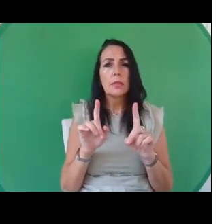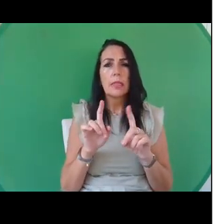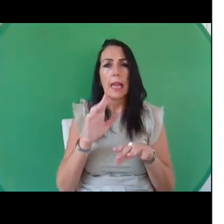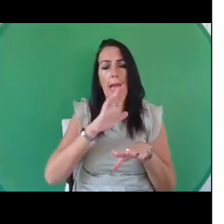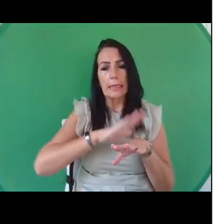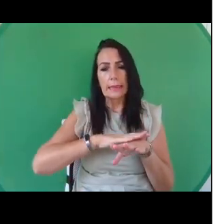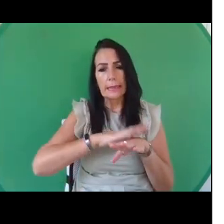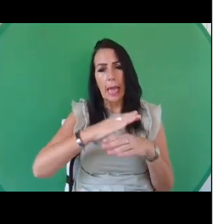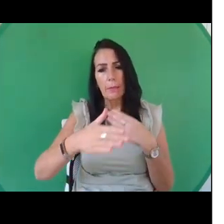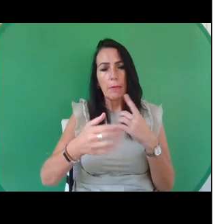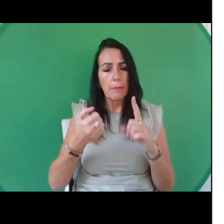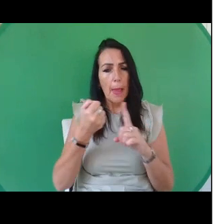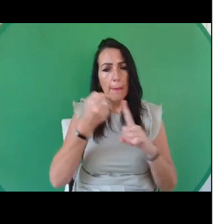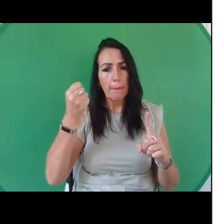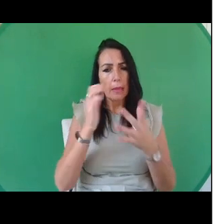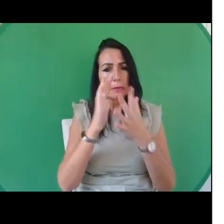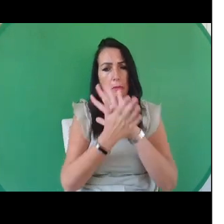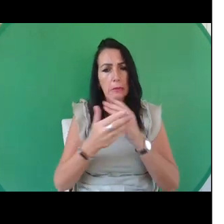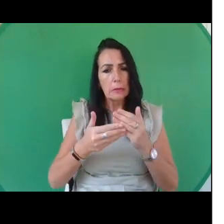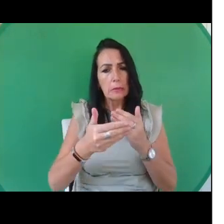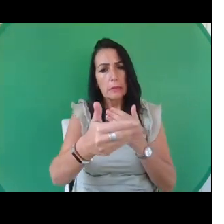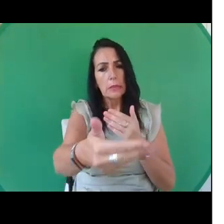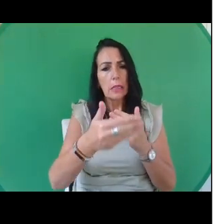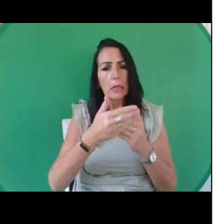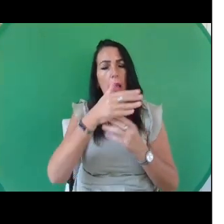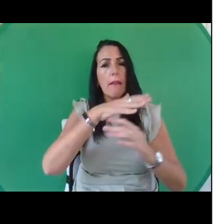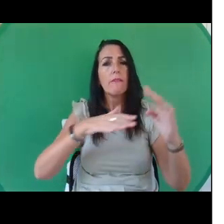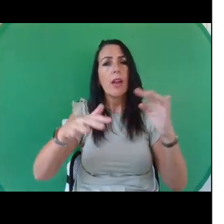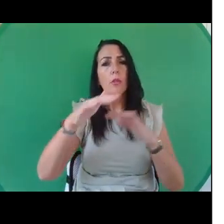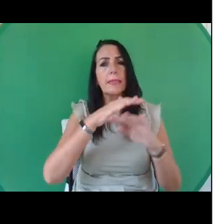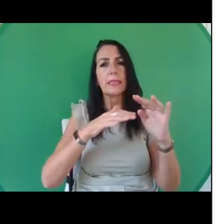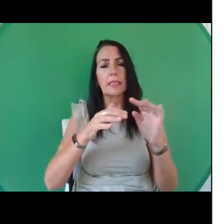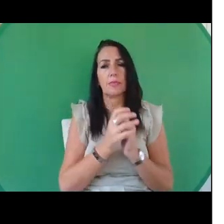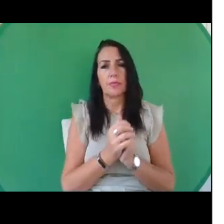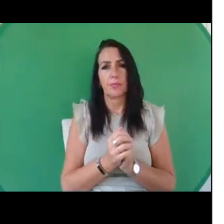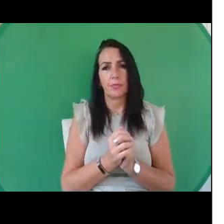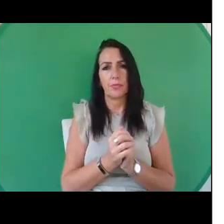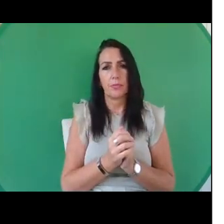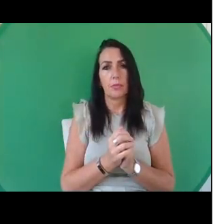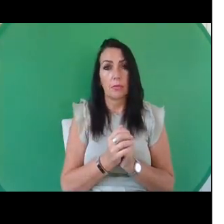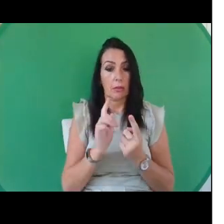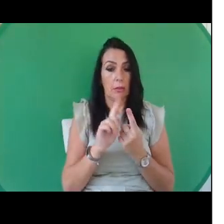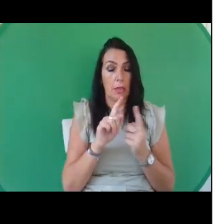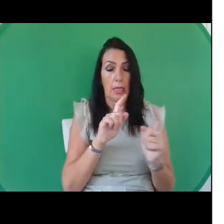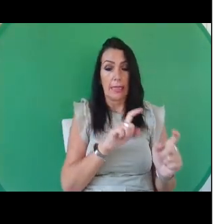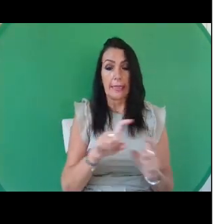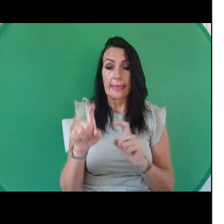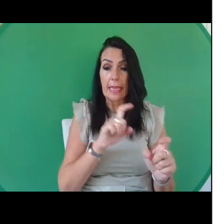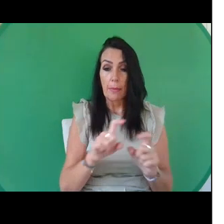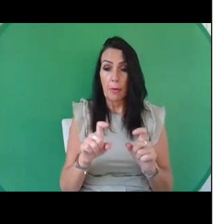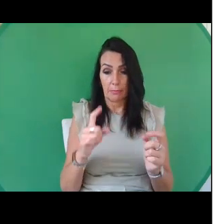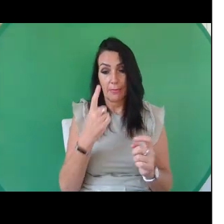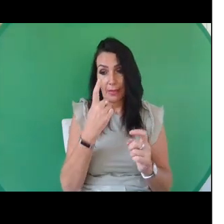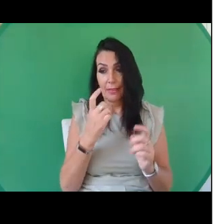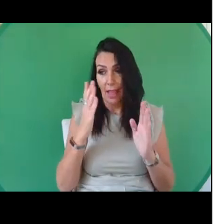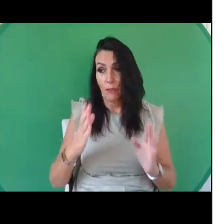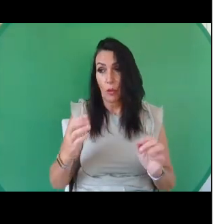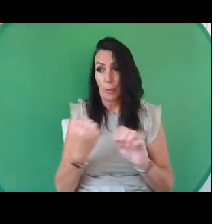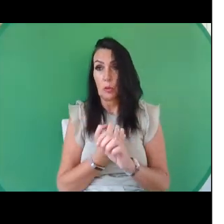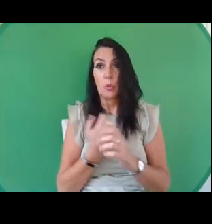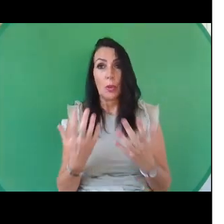and impact of the activity on the environment. For something to be sustainable, you still need to be able to do it, or